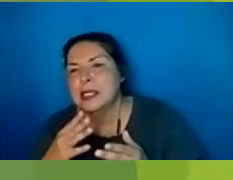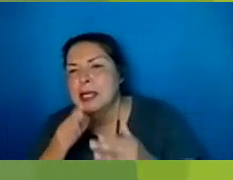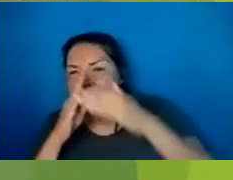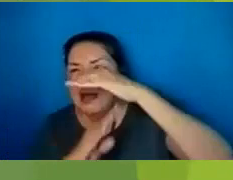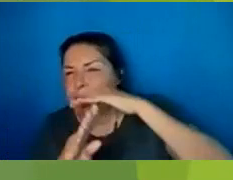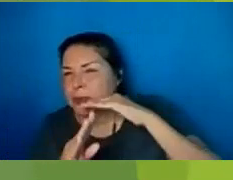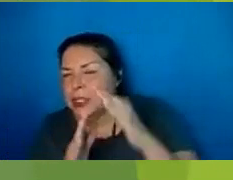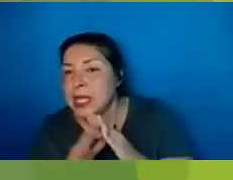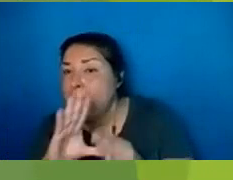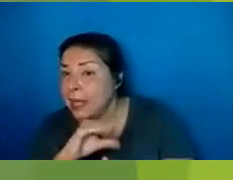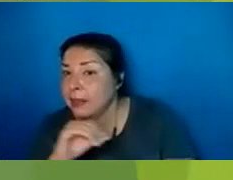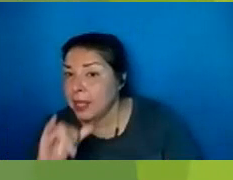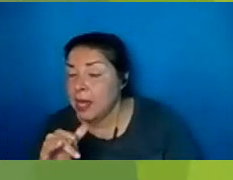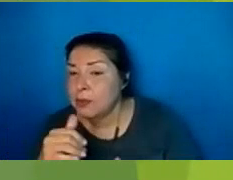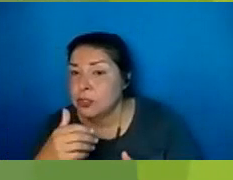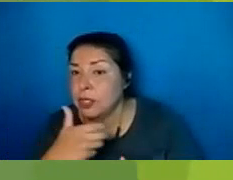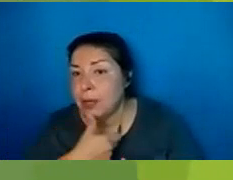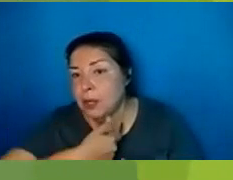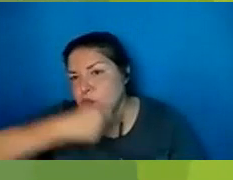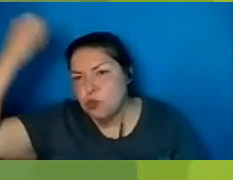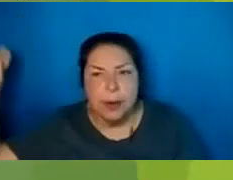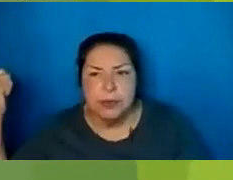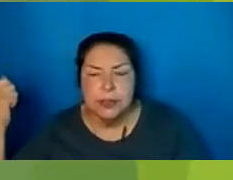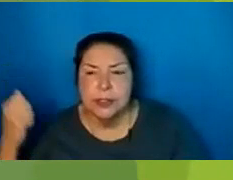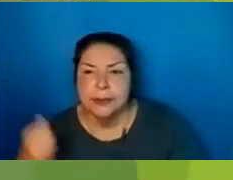them. You know, that's going to be taken away because